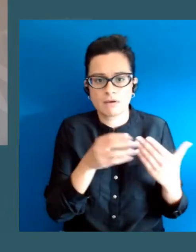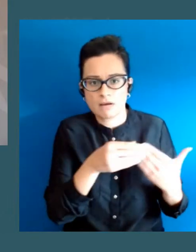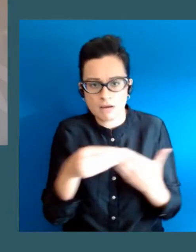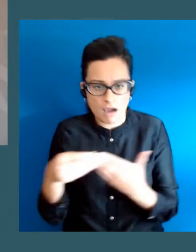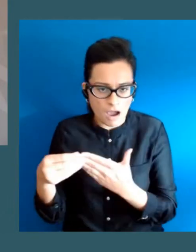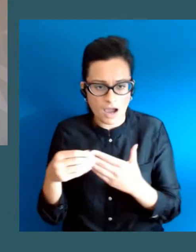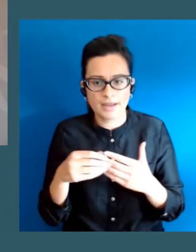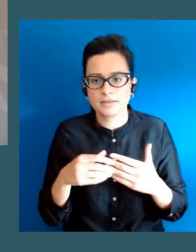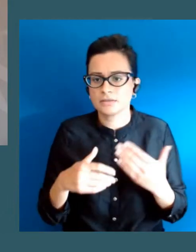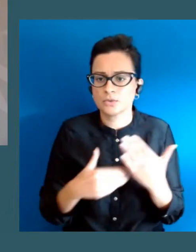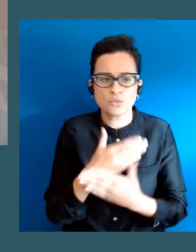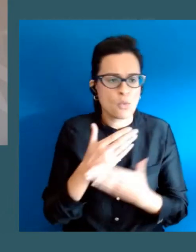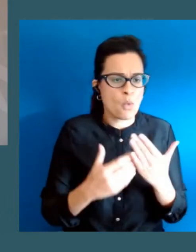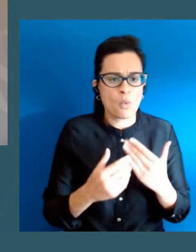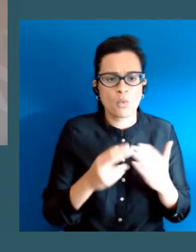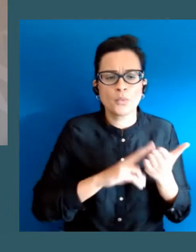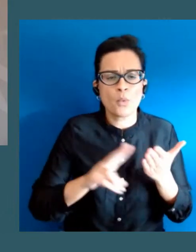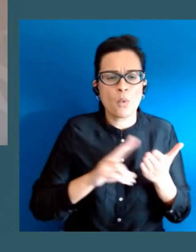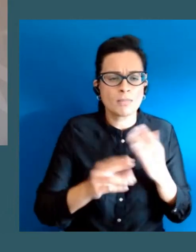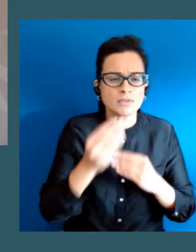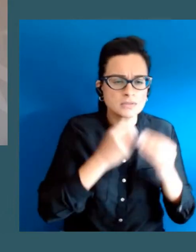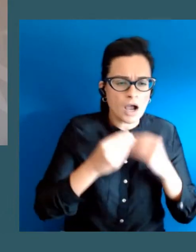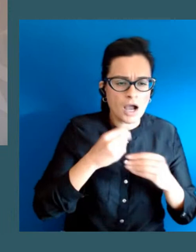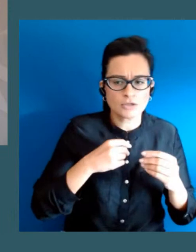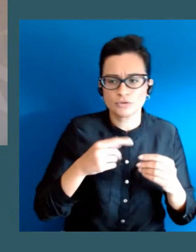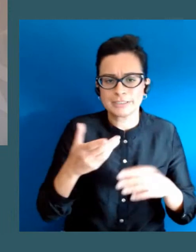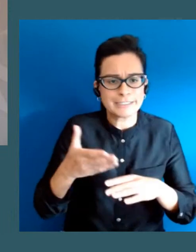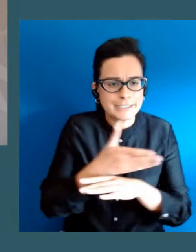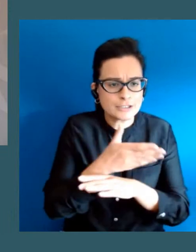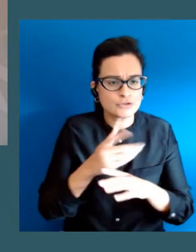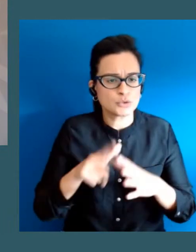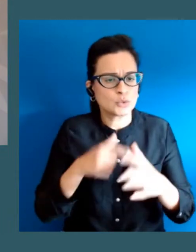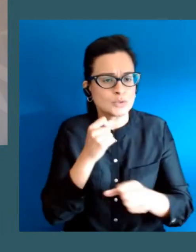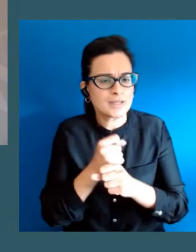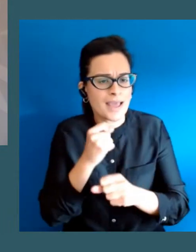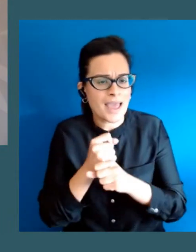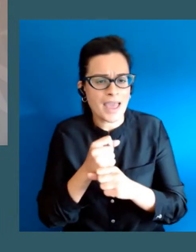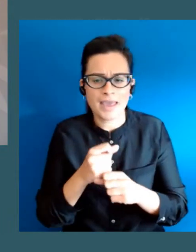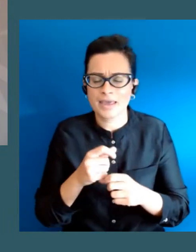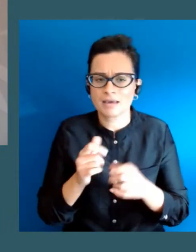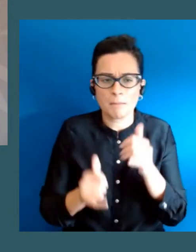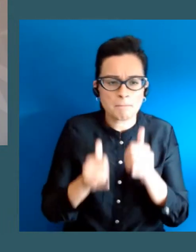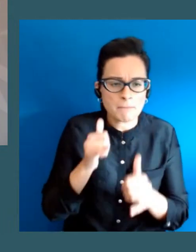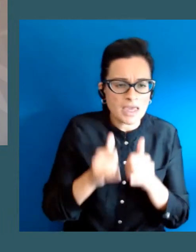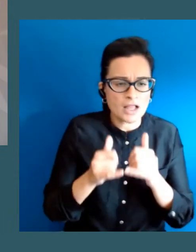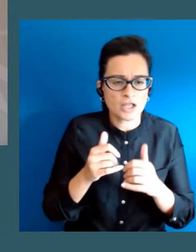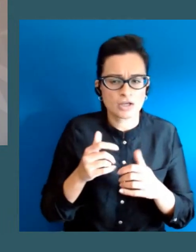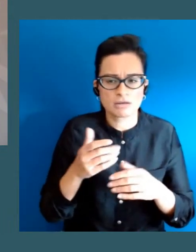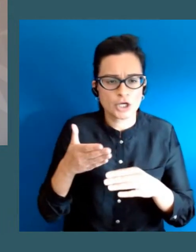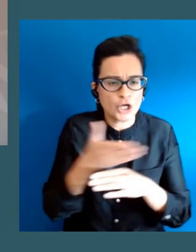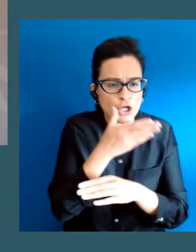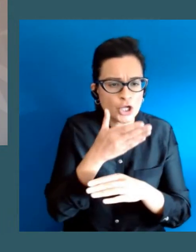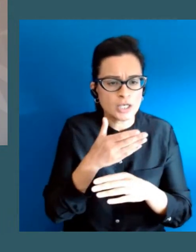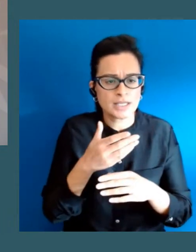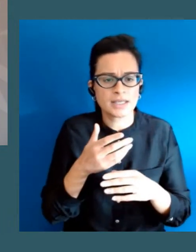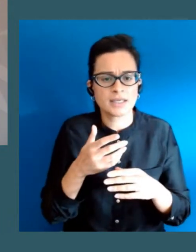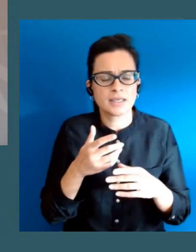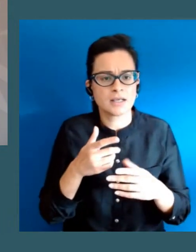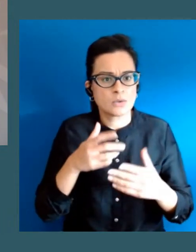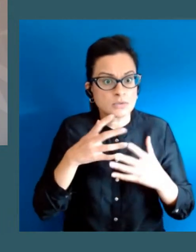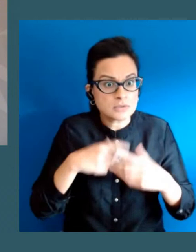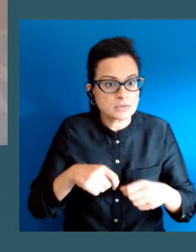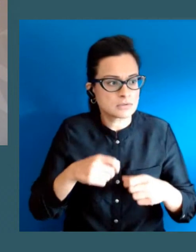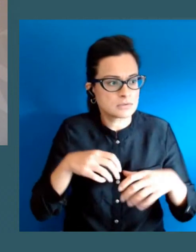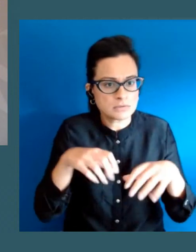introduce egg and milk early, or in the diet, in the weaning diet. So all foods really in the weaning diets to prevent allergy.